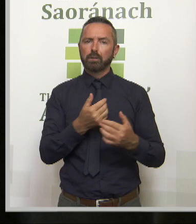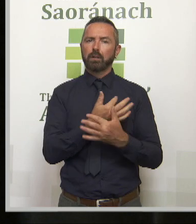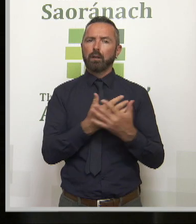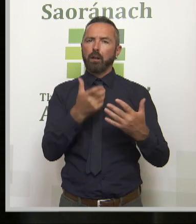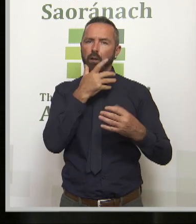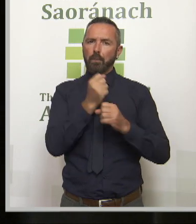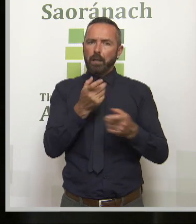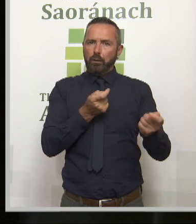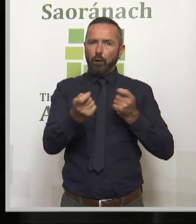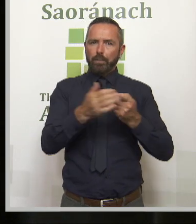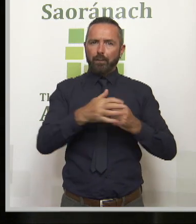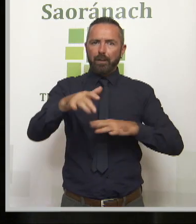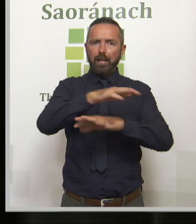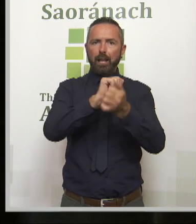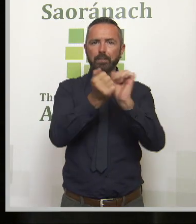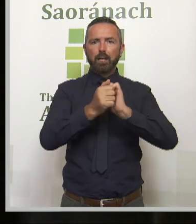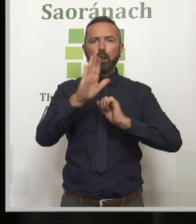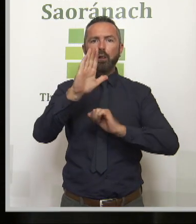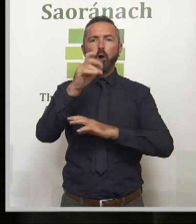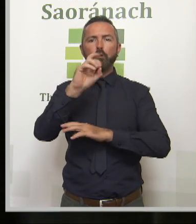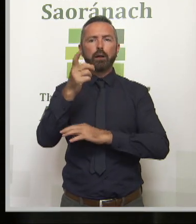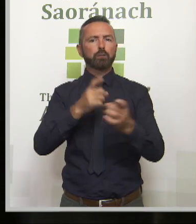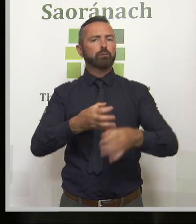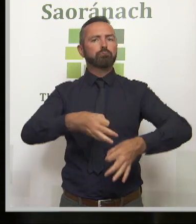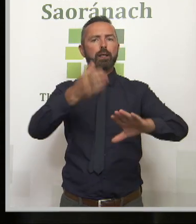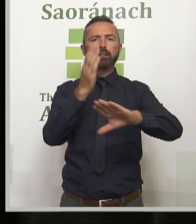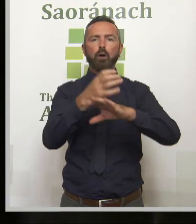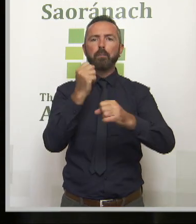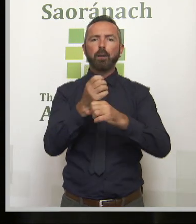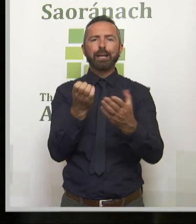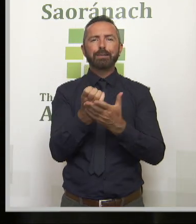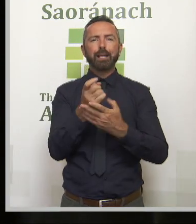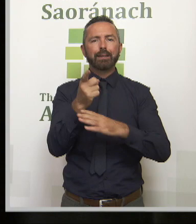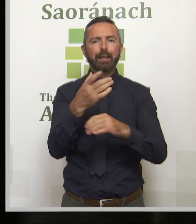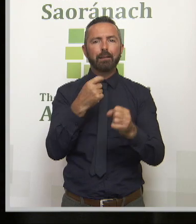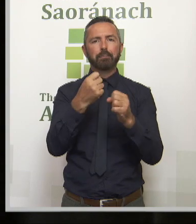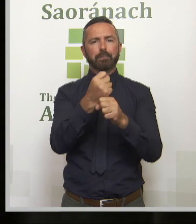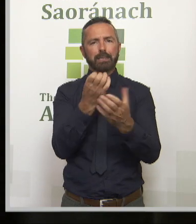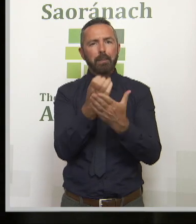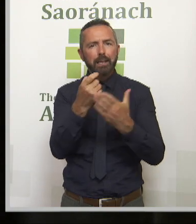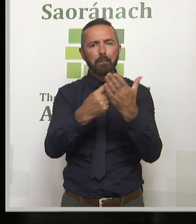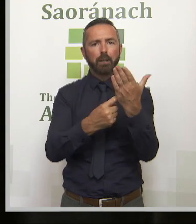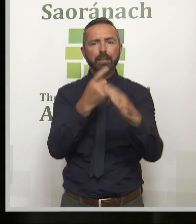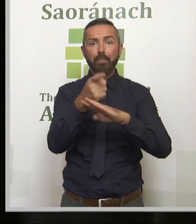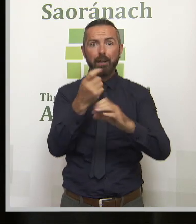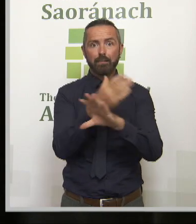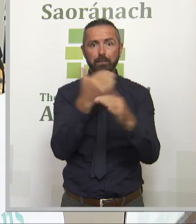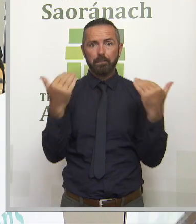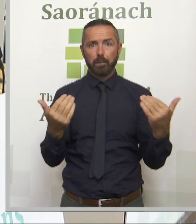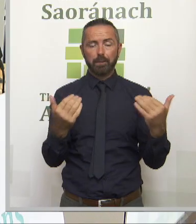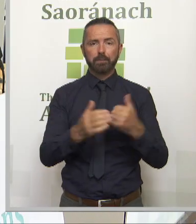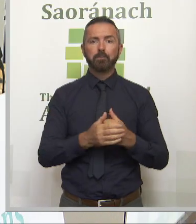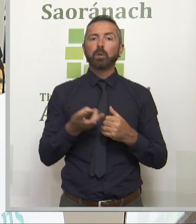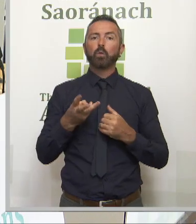climate change. And Laura, I think, did a great job explaining, what's going on in terms of policies there. So we will be discussing as well and